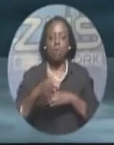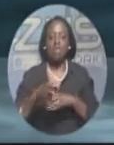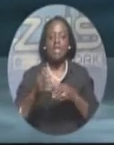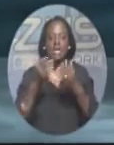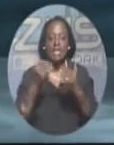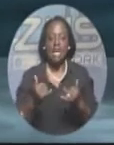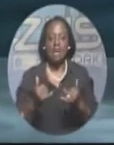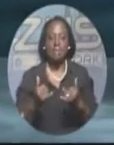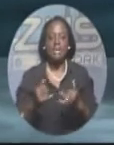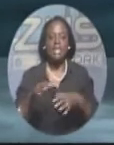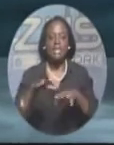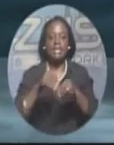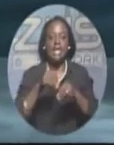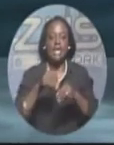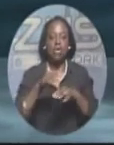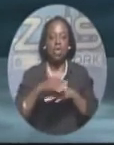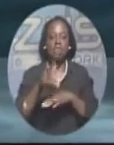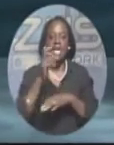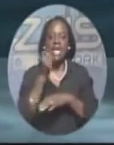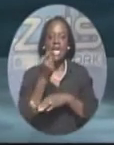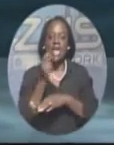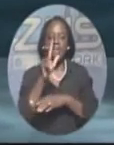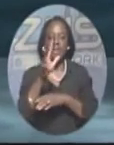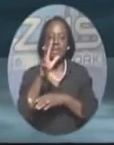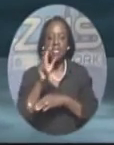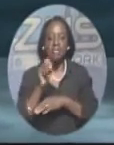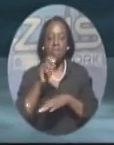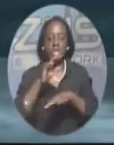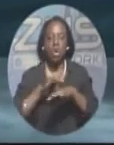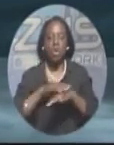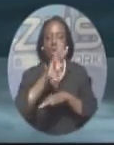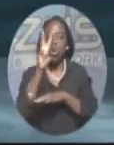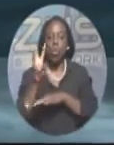supply will now be taken off at about 11:30 p.m. on Wednesday, October 5th.